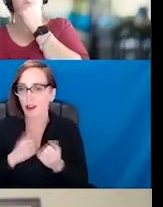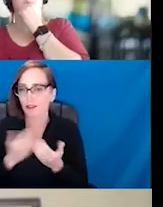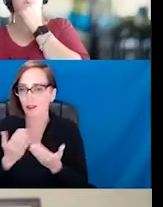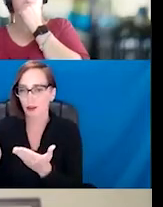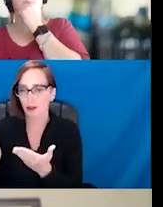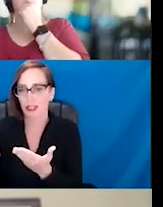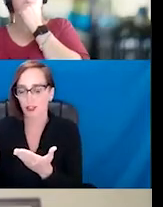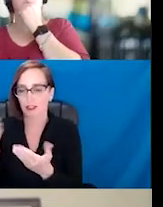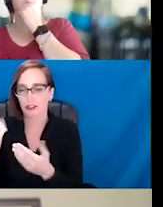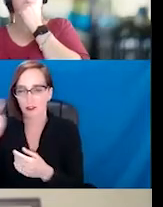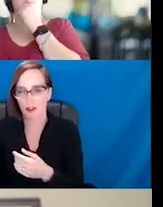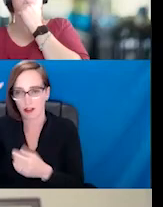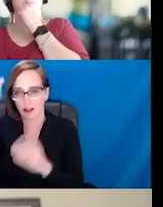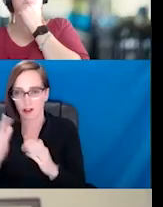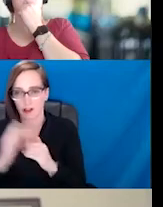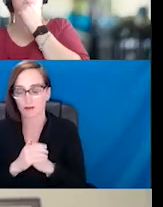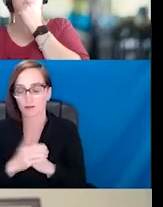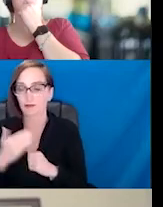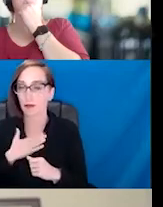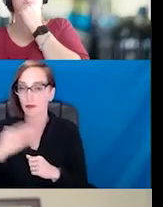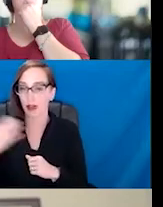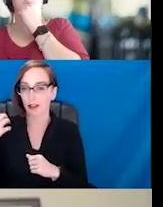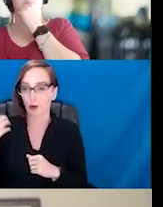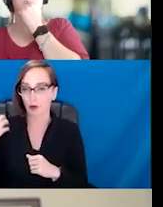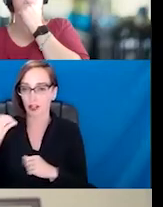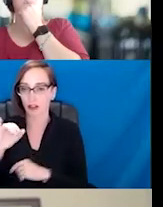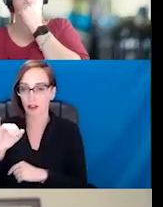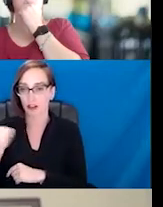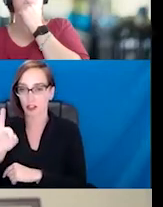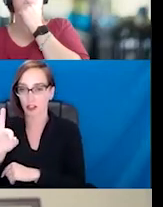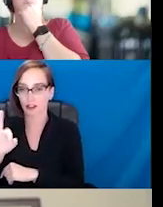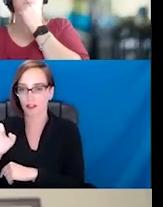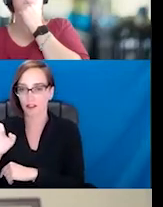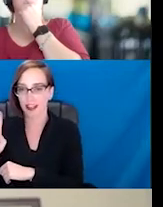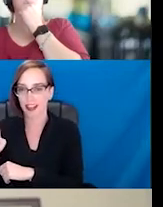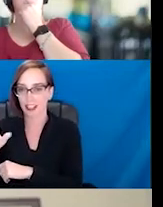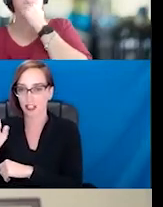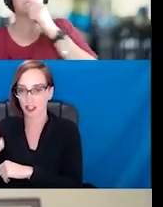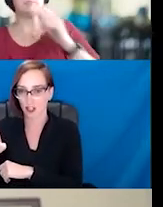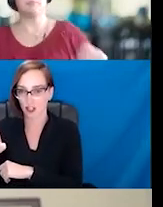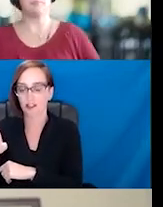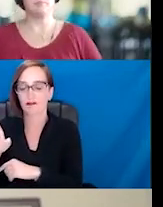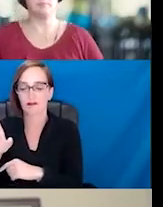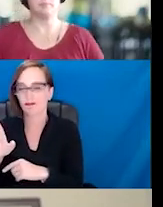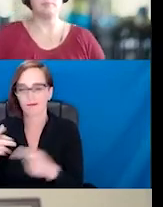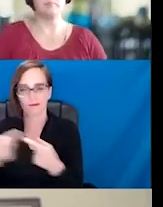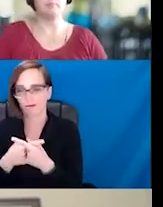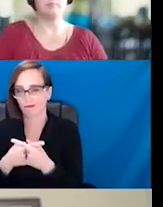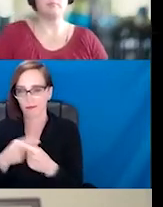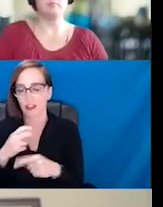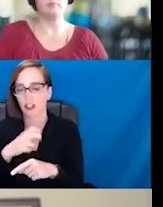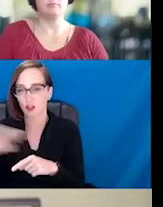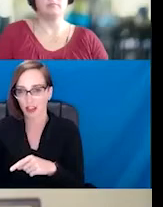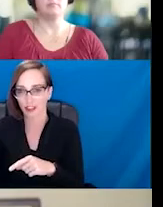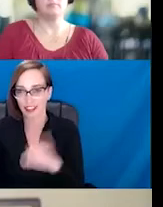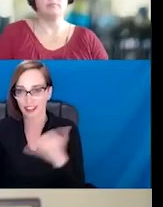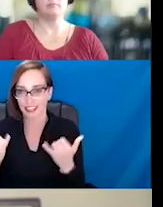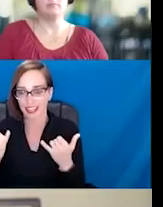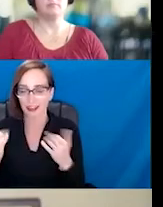fearless co-chair, Jeff Ettinger, is actually in the midst of some long travel, so he may try and join us. He may